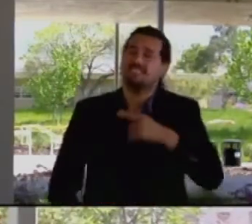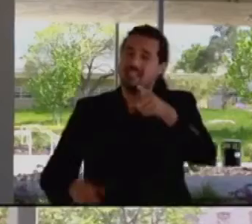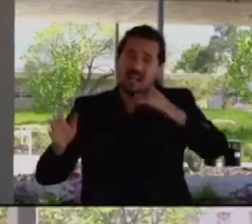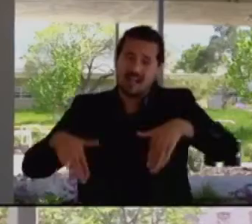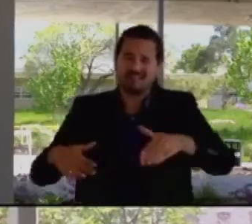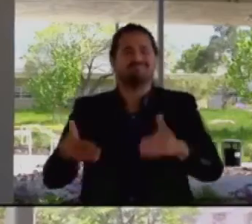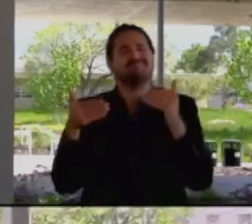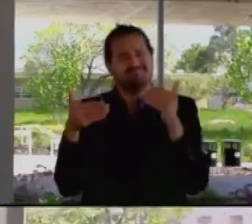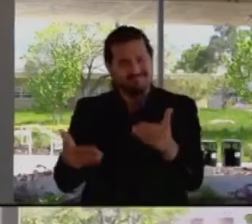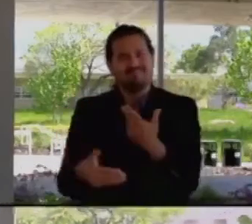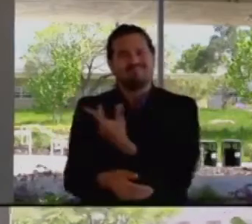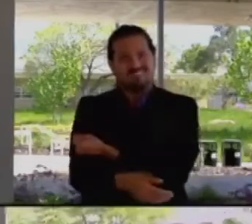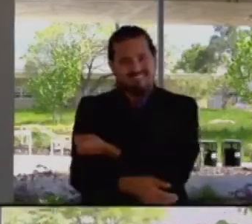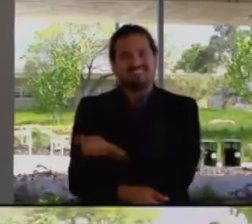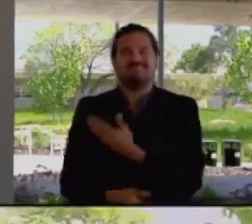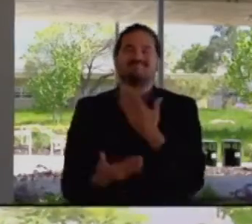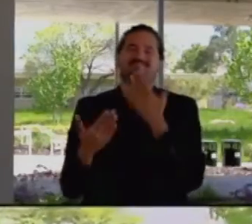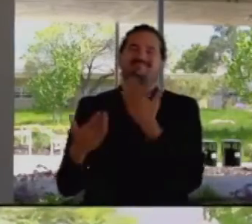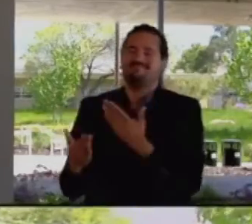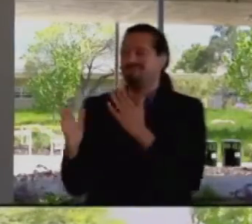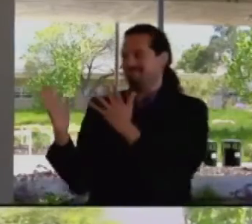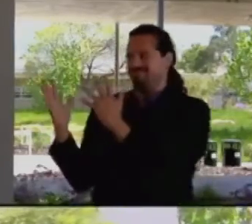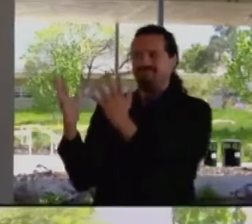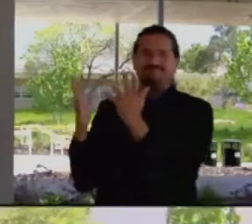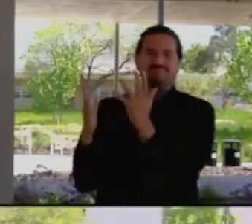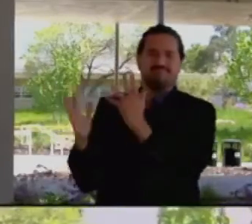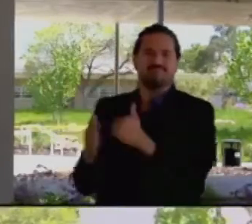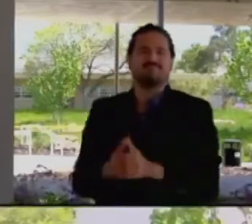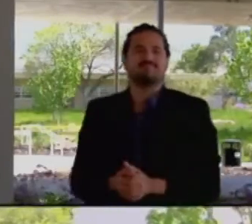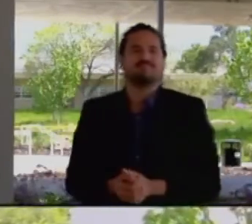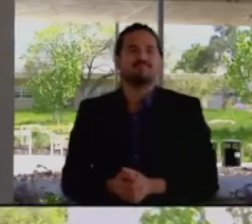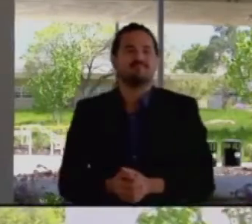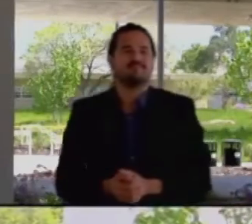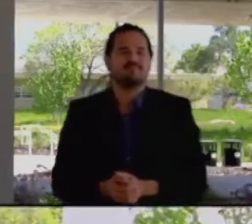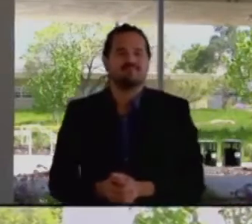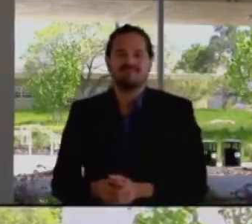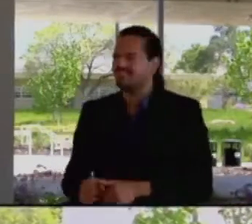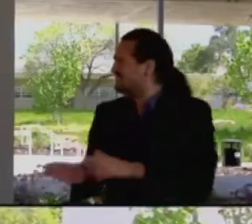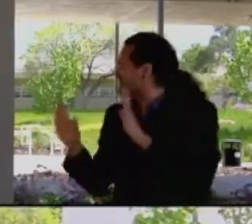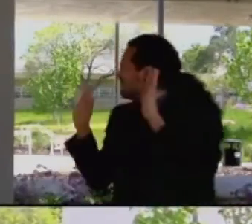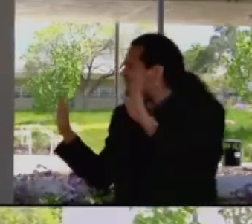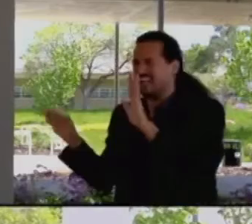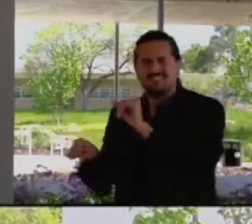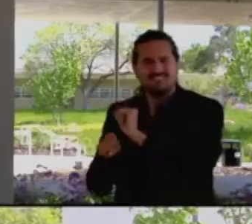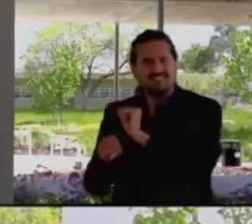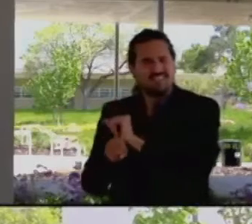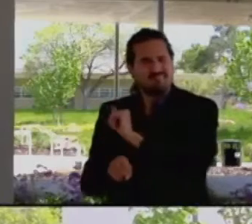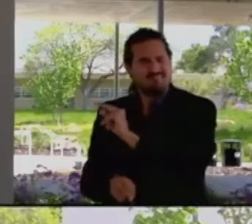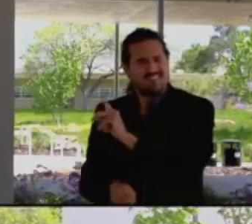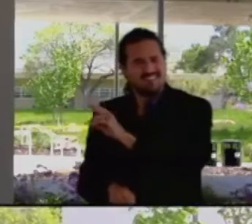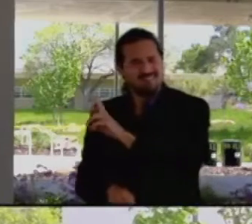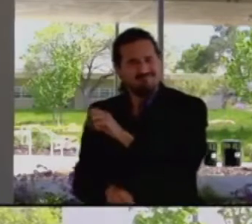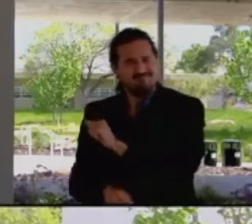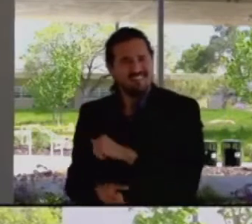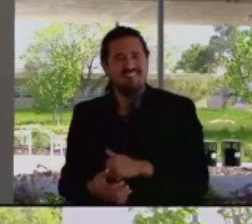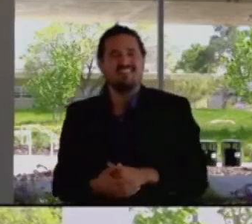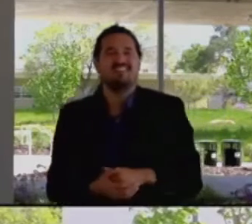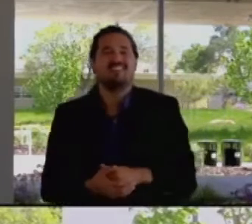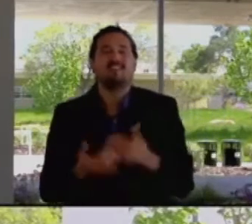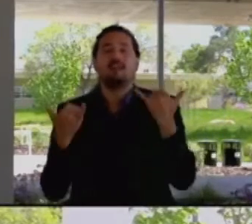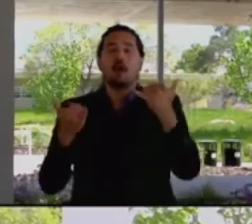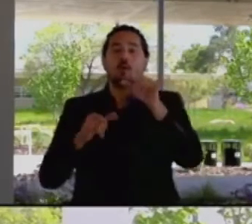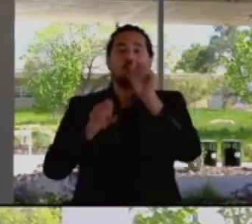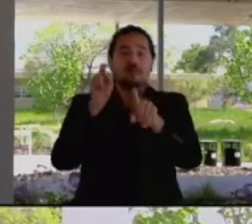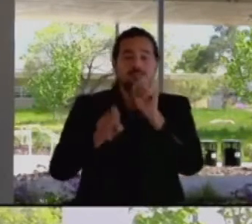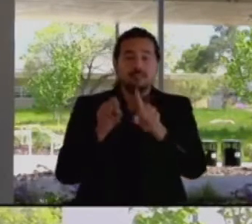Thank you, Andrea. Great job. We'll now take questions. We'll go to English questions first before we start the Spanish portion of the press conference. Please identify who your